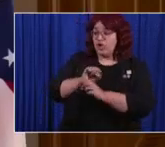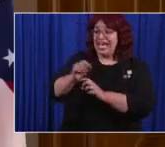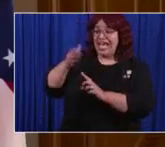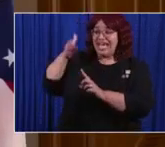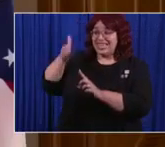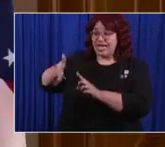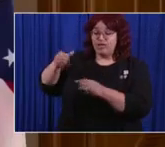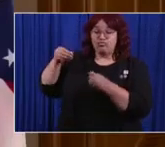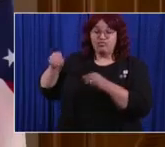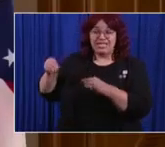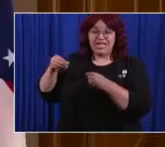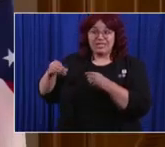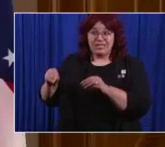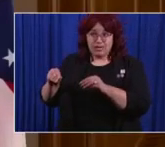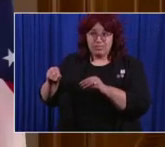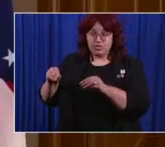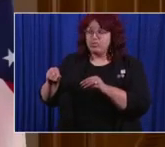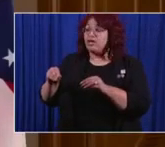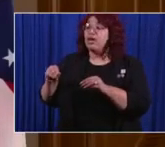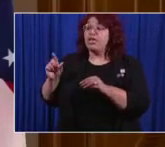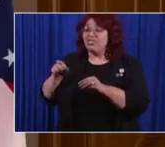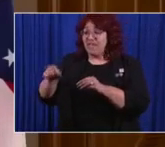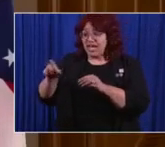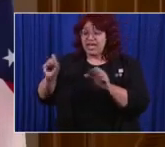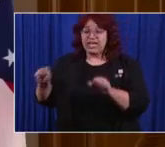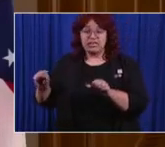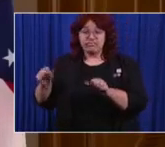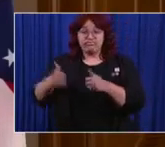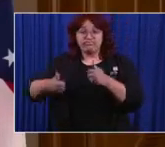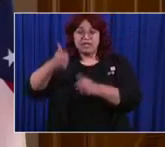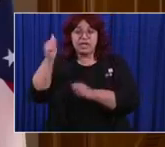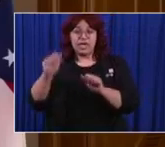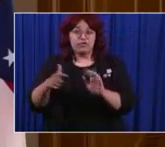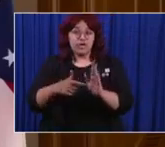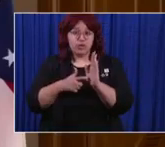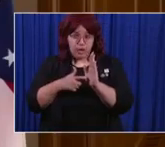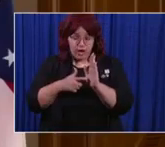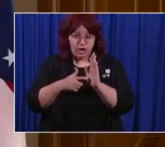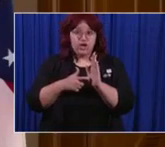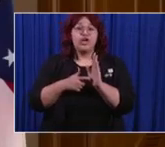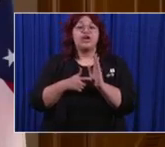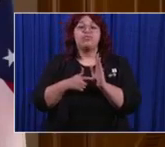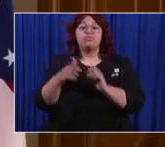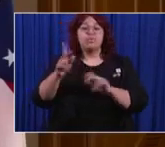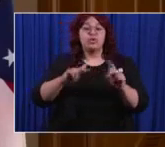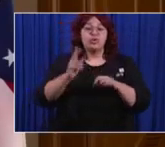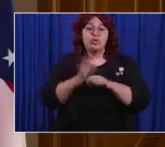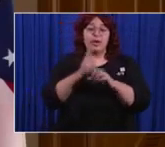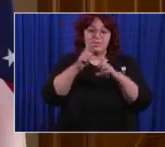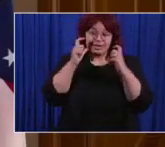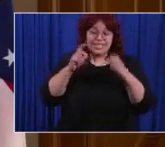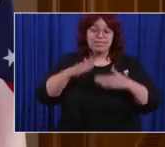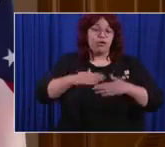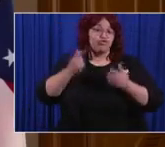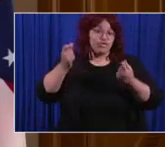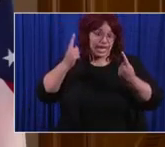wear masks. It is my understanding that they have the legal right to do that.